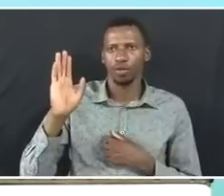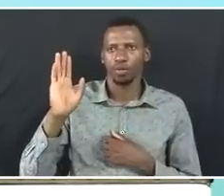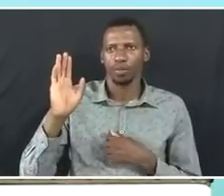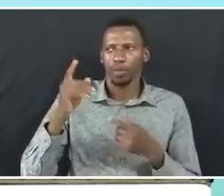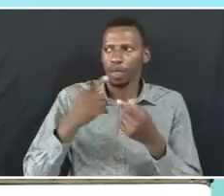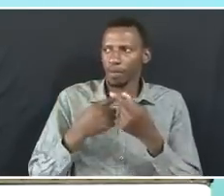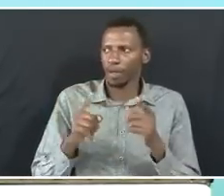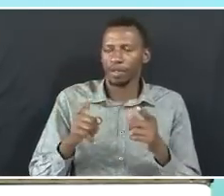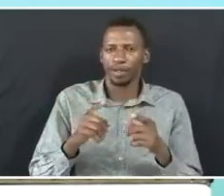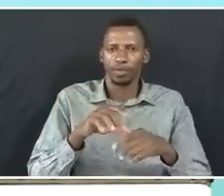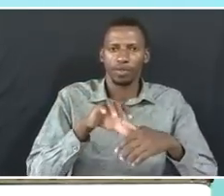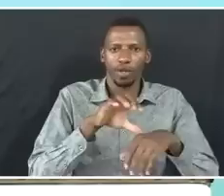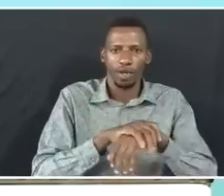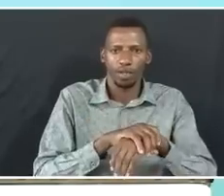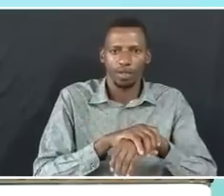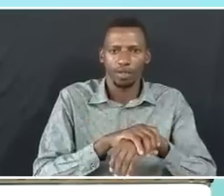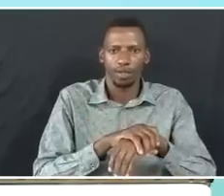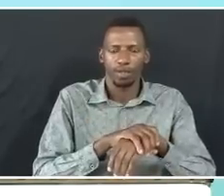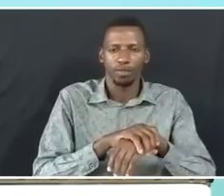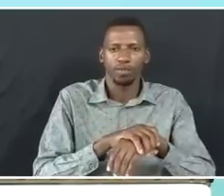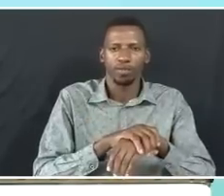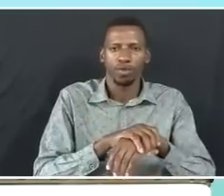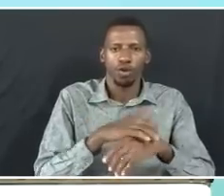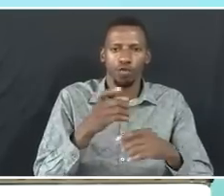an assurance of his own safety.